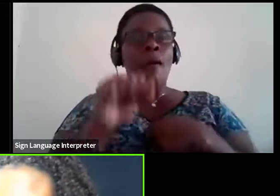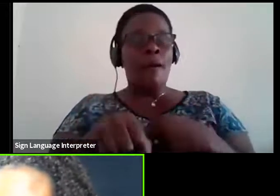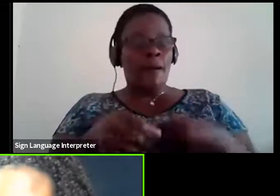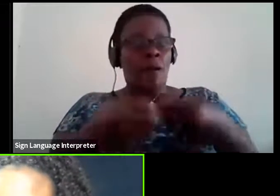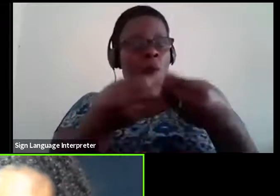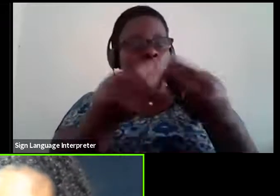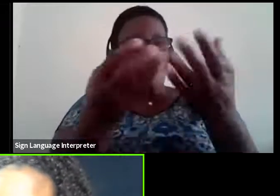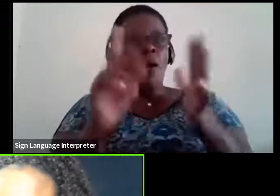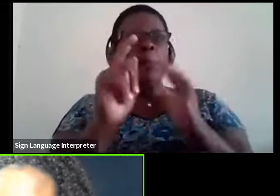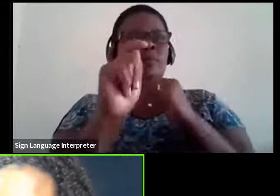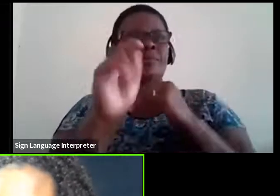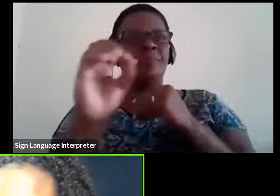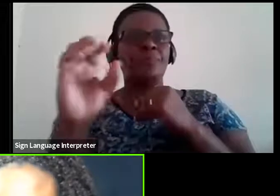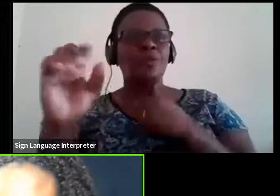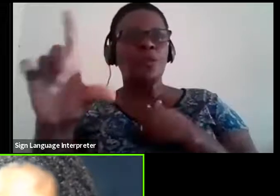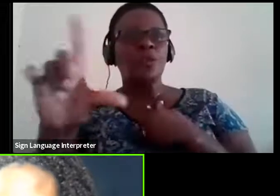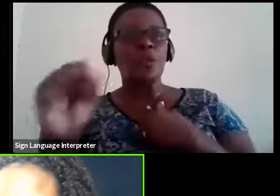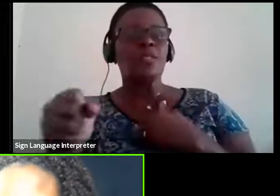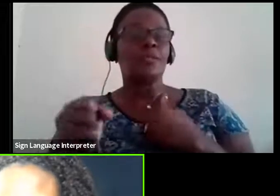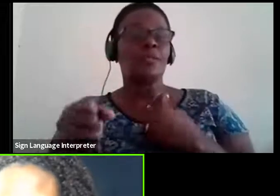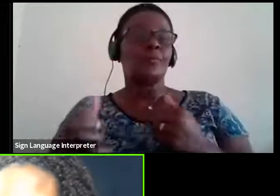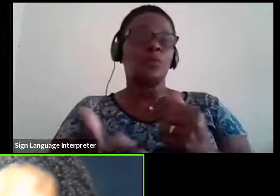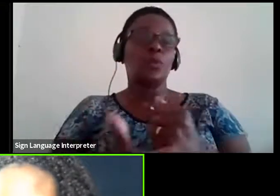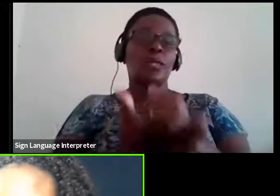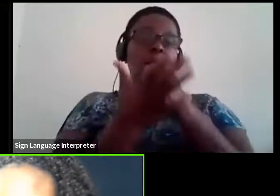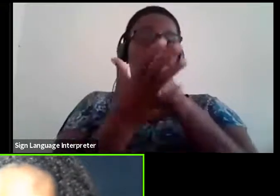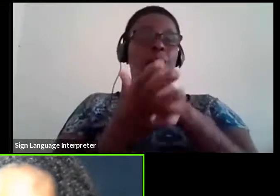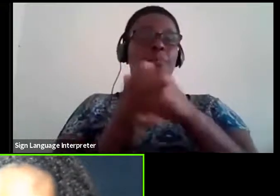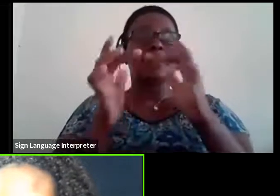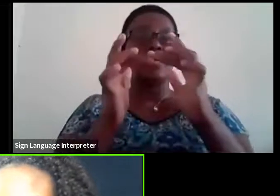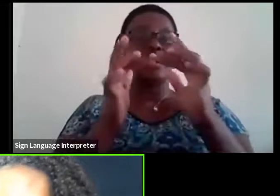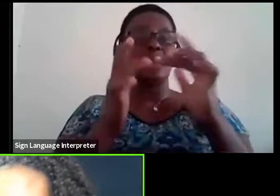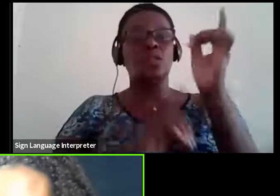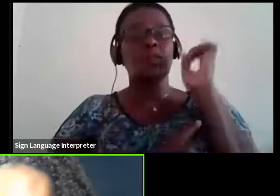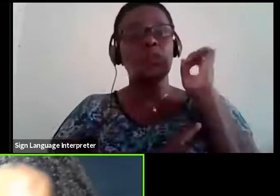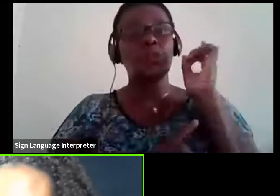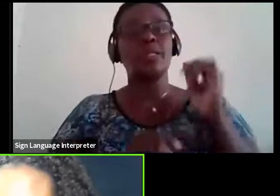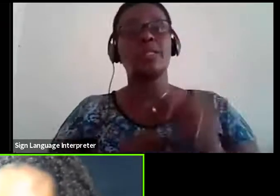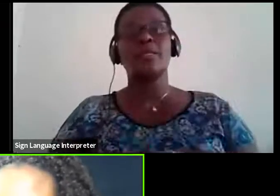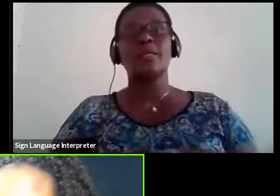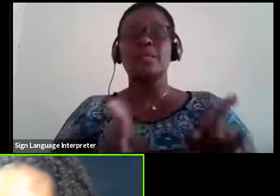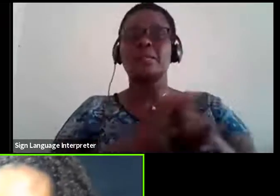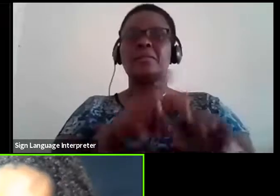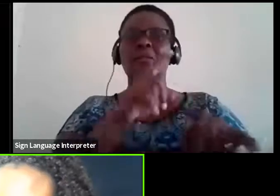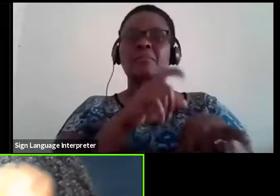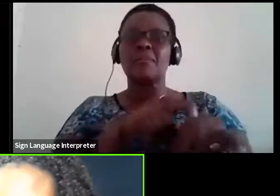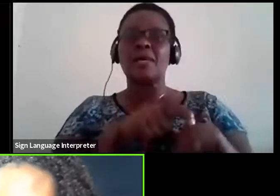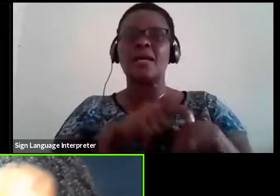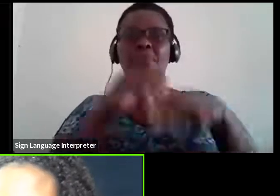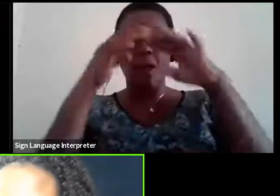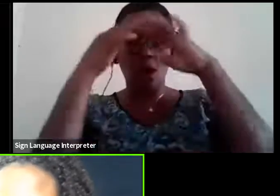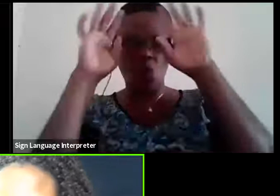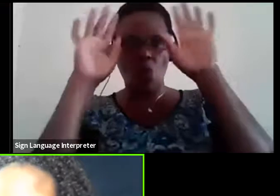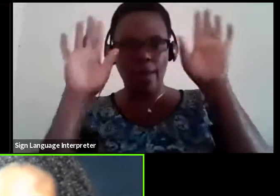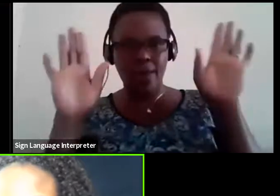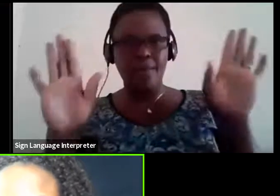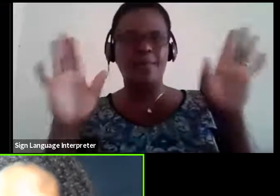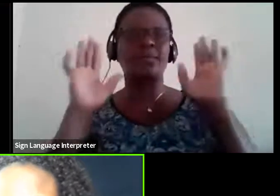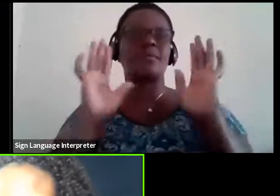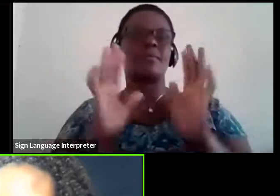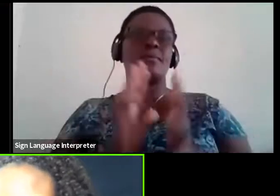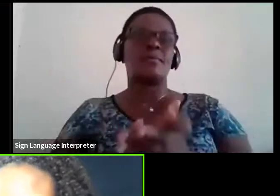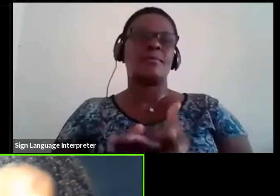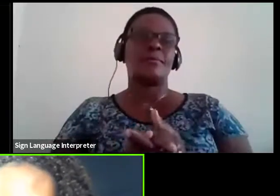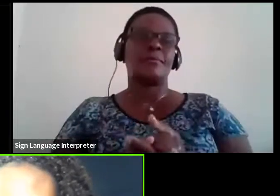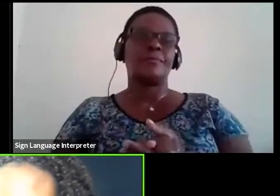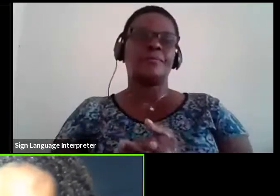enhance digital security, you know, across the board. But at the same time, also awareness raising on our part, you know,